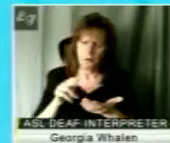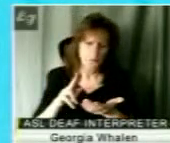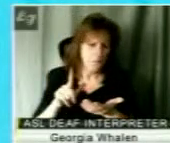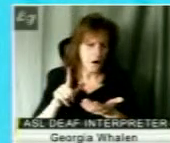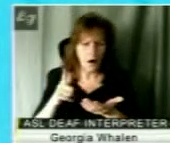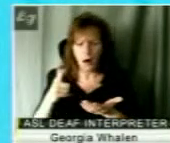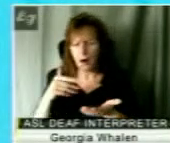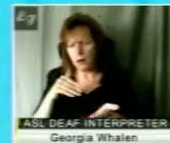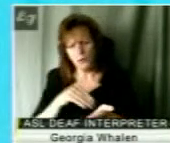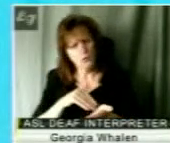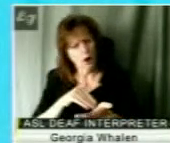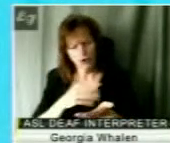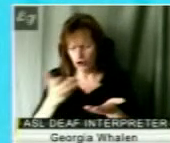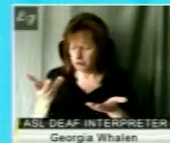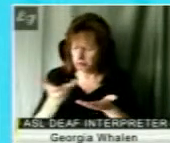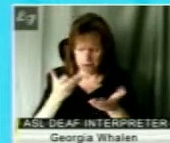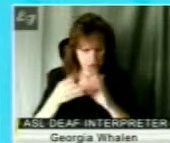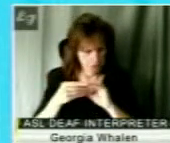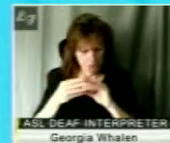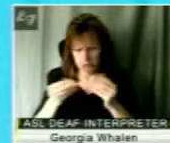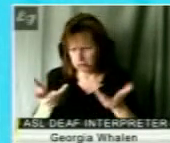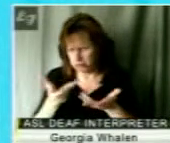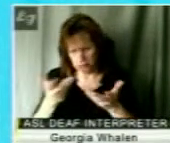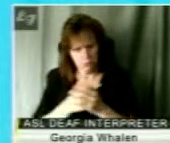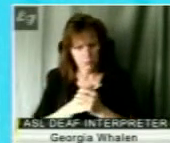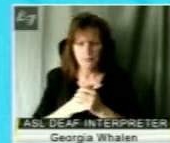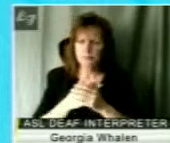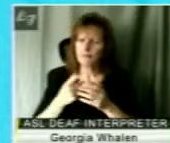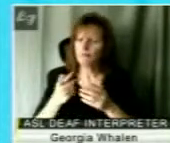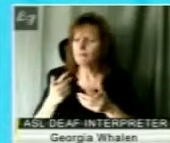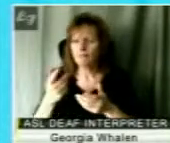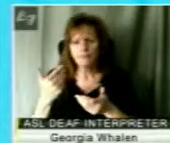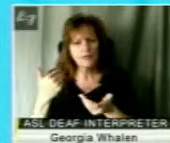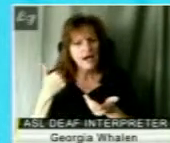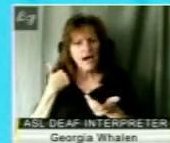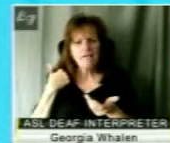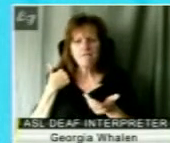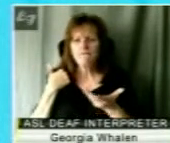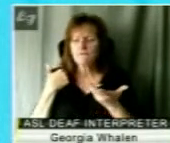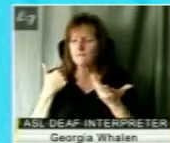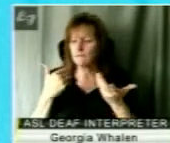a map that would show the hotspots throughout the city.